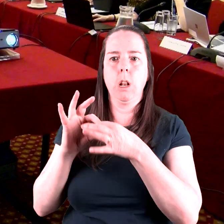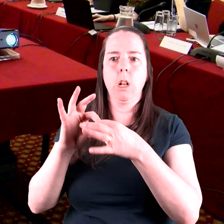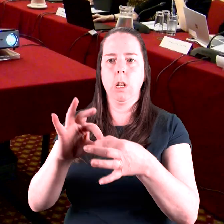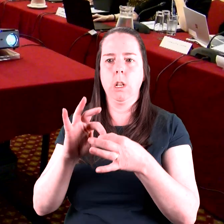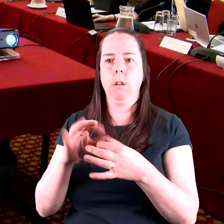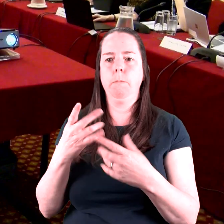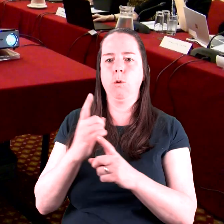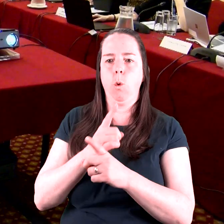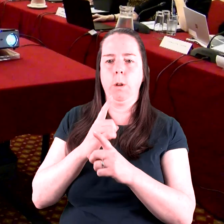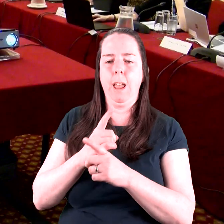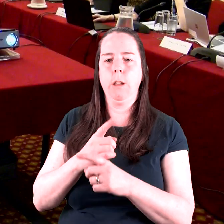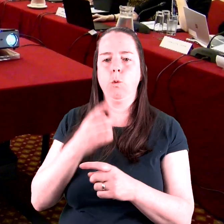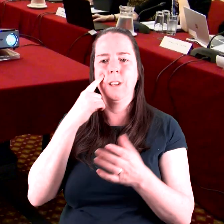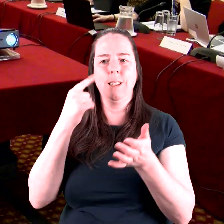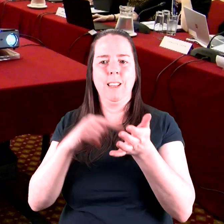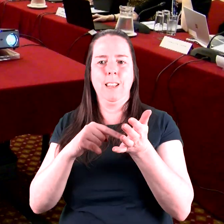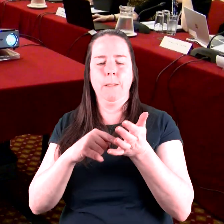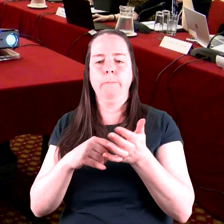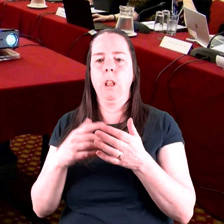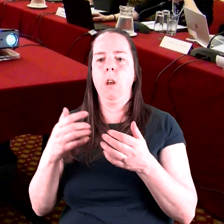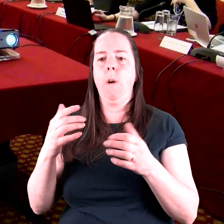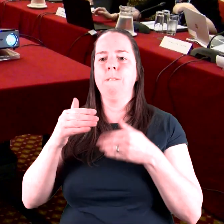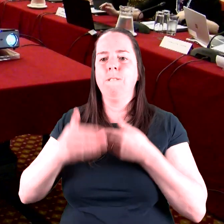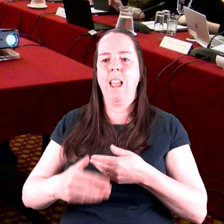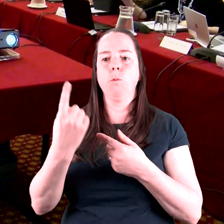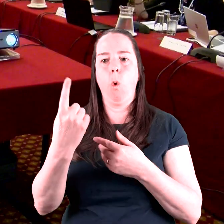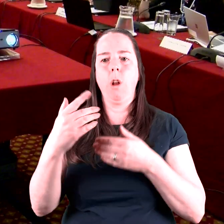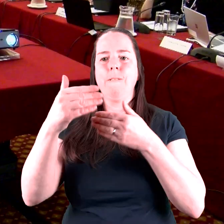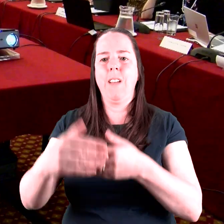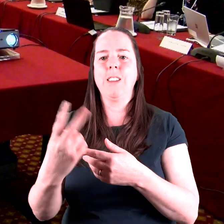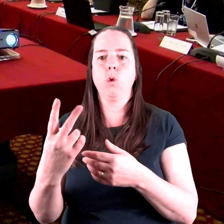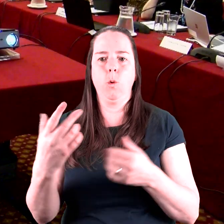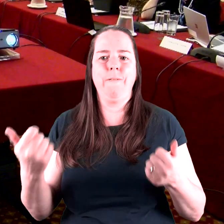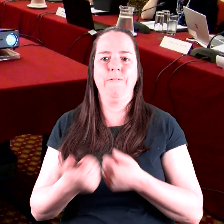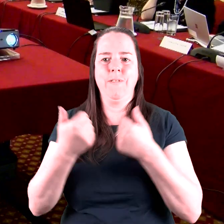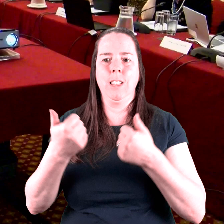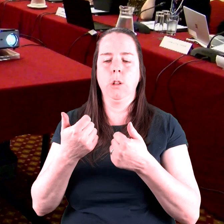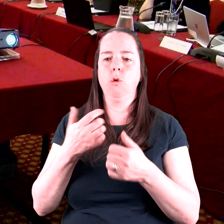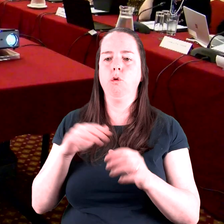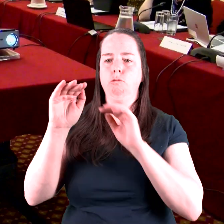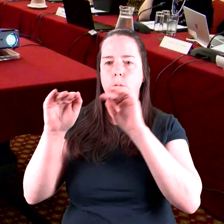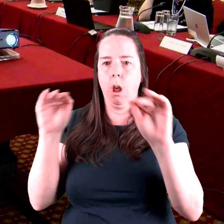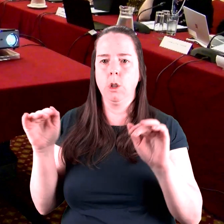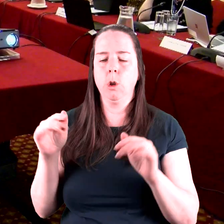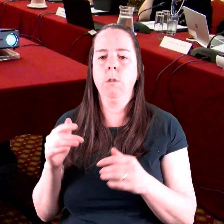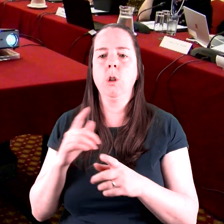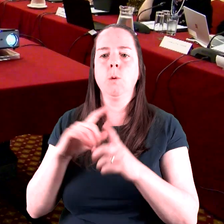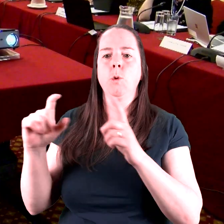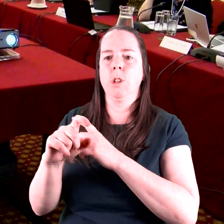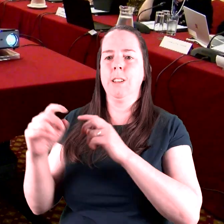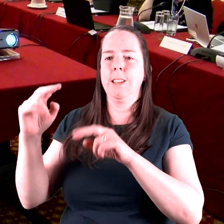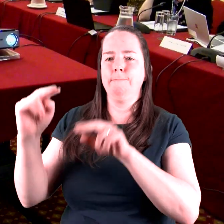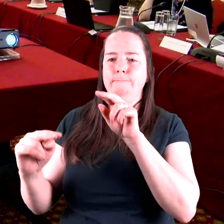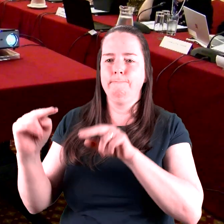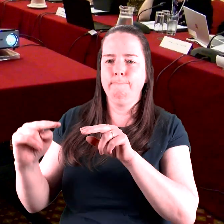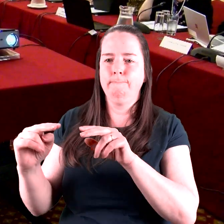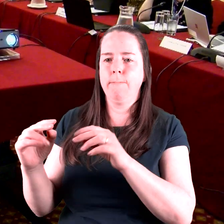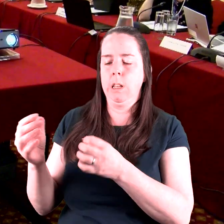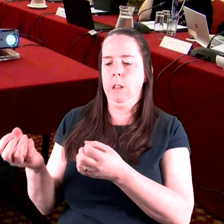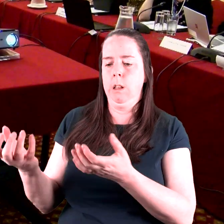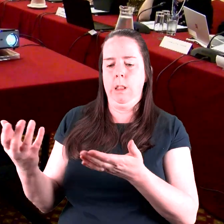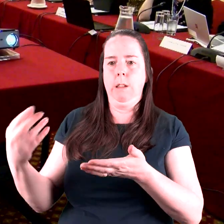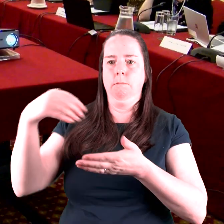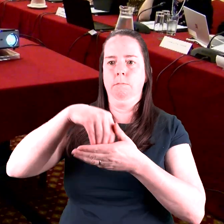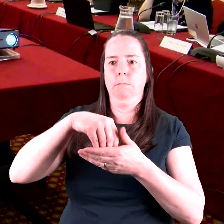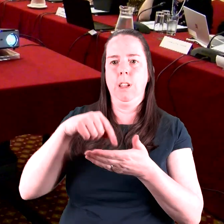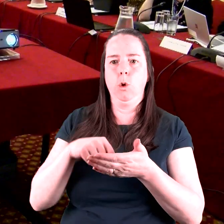about before. So you can see shaded out, we've completed phase 1 and phase 2. So that was just to remind you, the community insight that fed